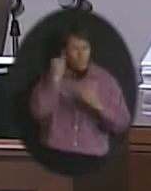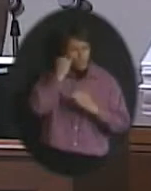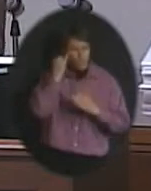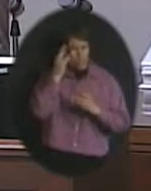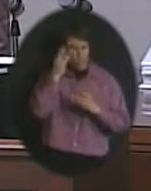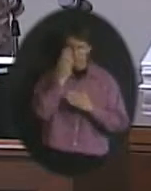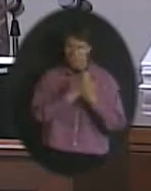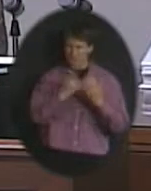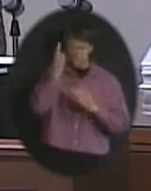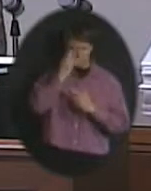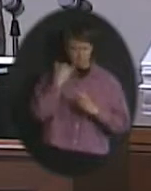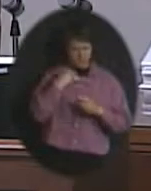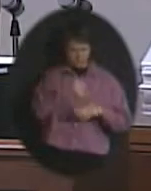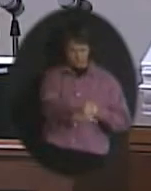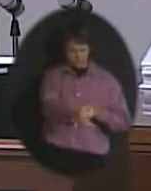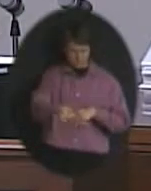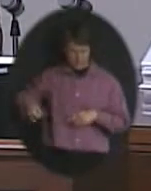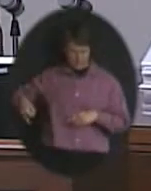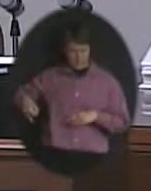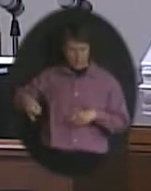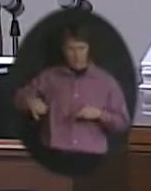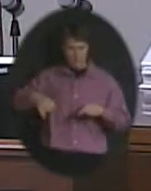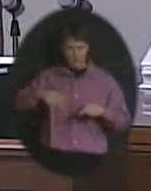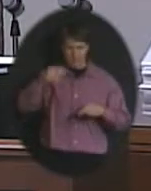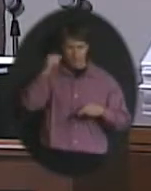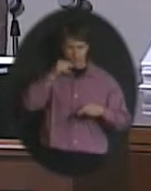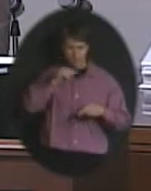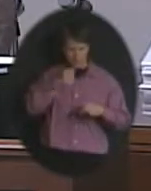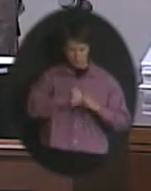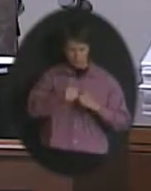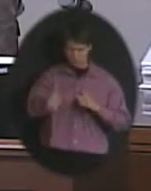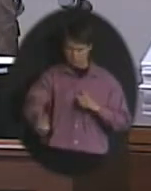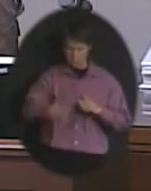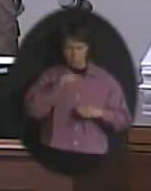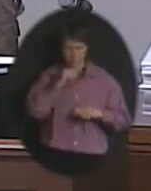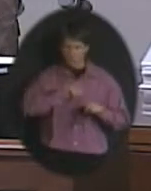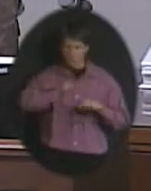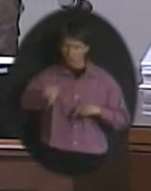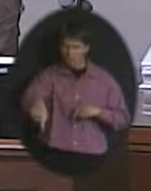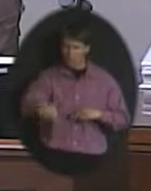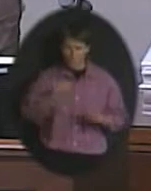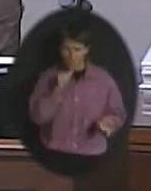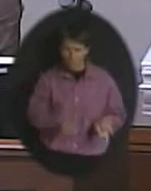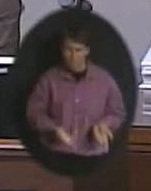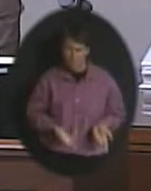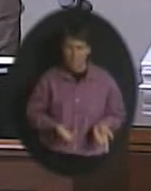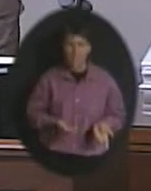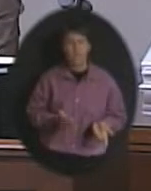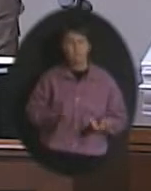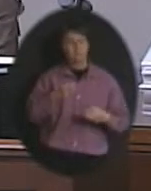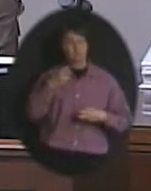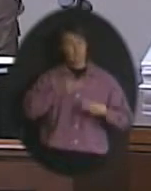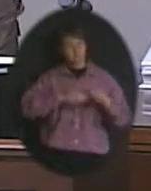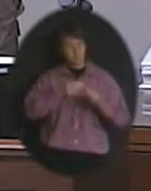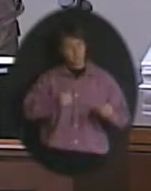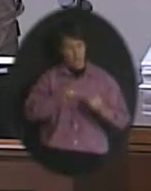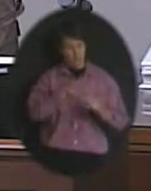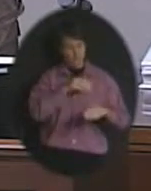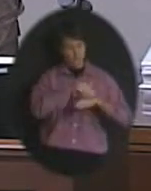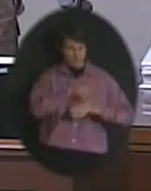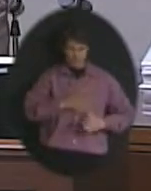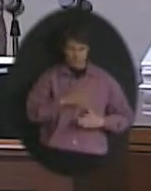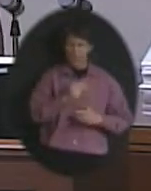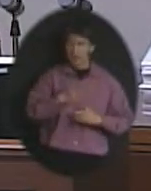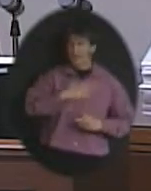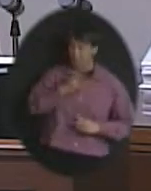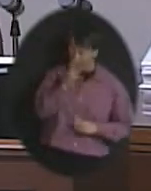two buildings, and girls did not cross that line. Well, with a little problem solving from a counselor and my